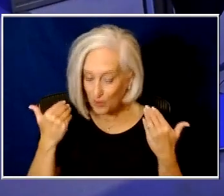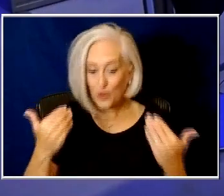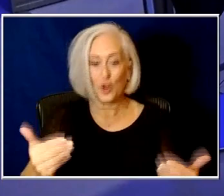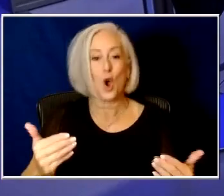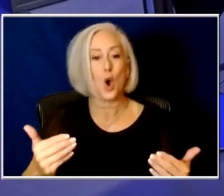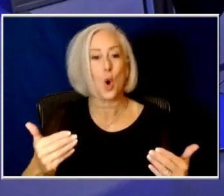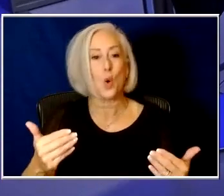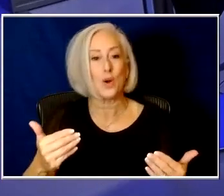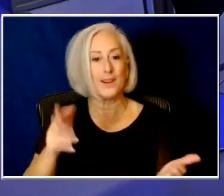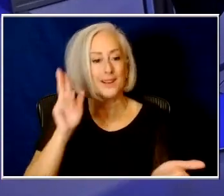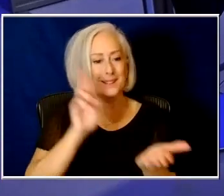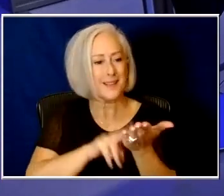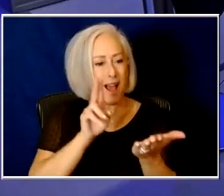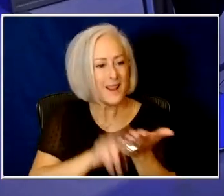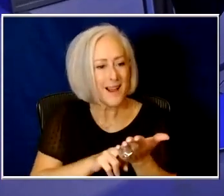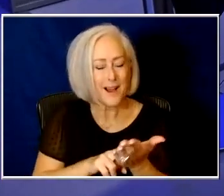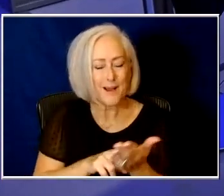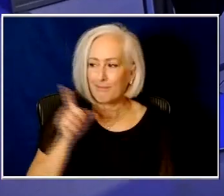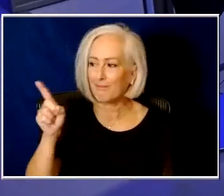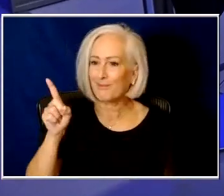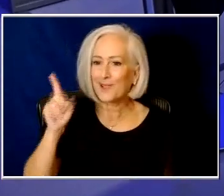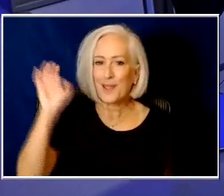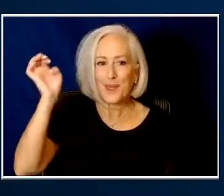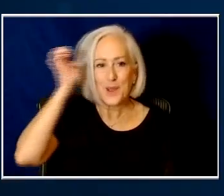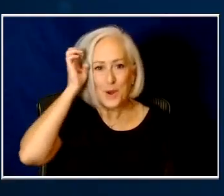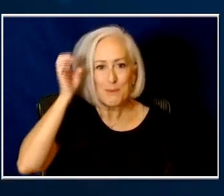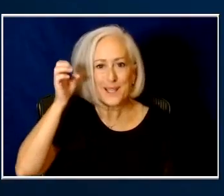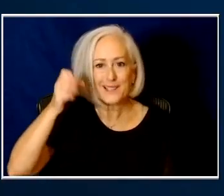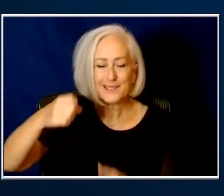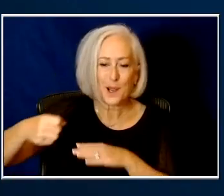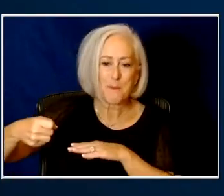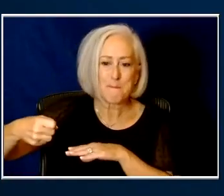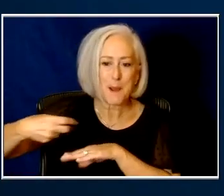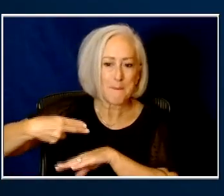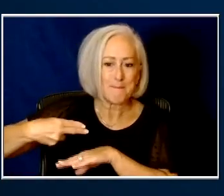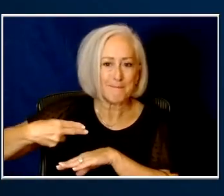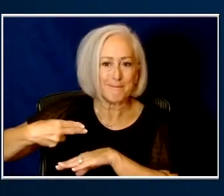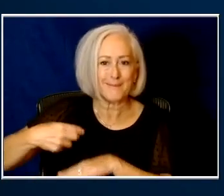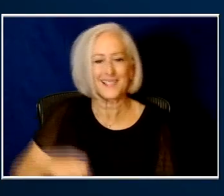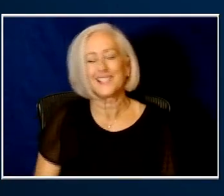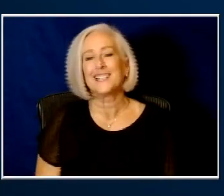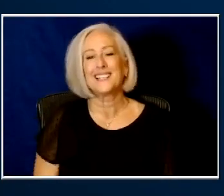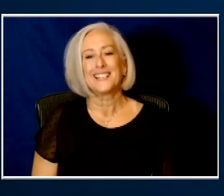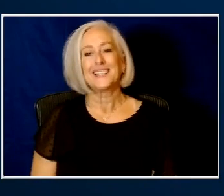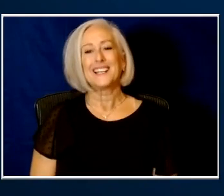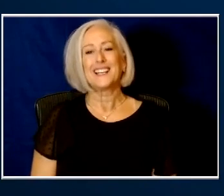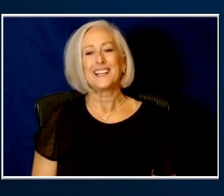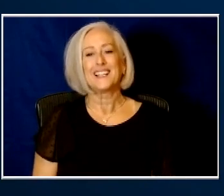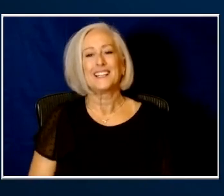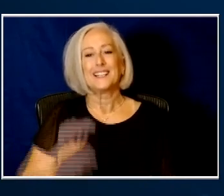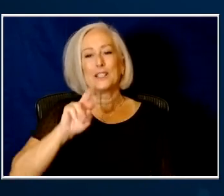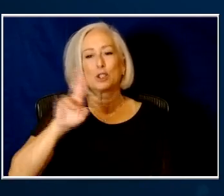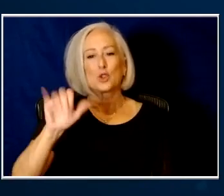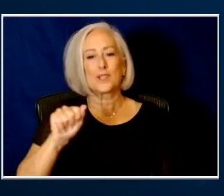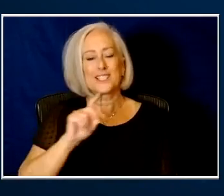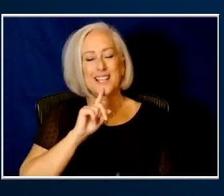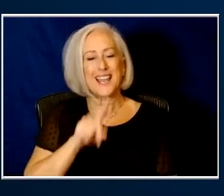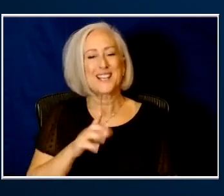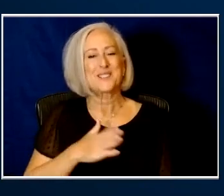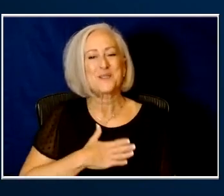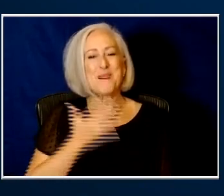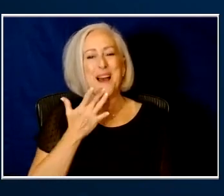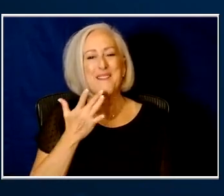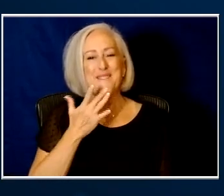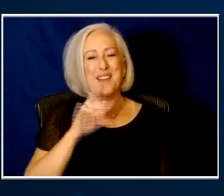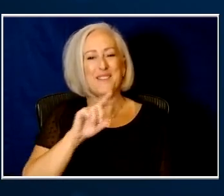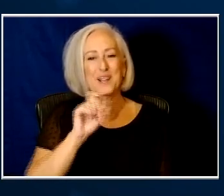here. We got to let's get a little rally going on. Jess, what do you got? Well, first of all, Tricia answered my favorite question. I was thinking about it ever since Dr.